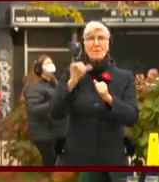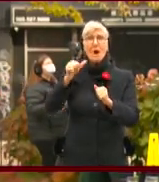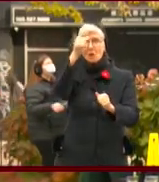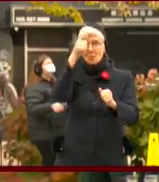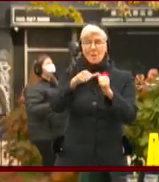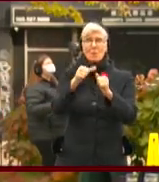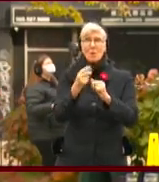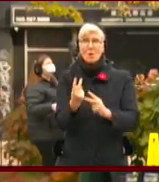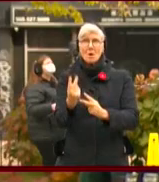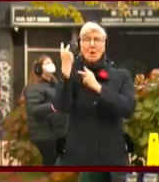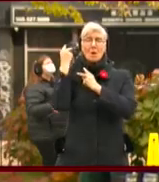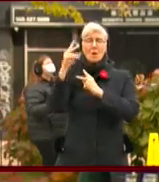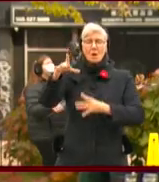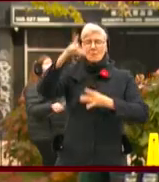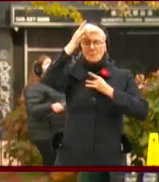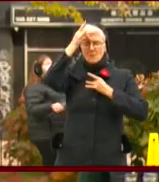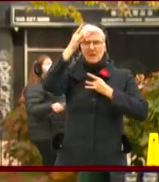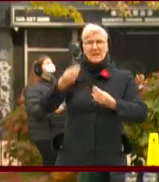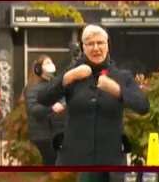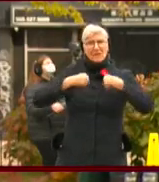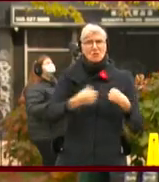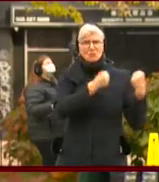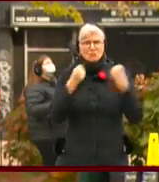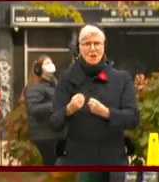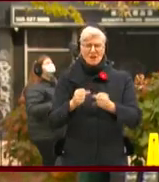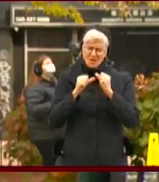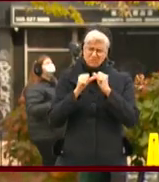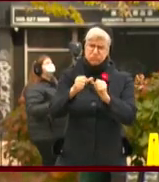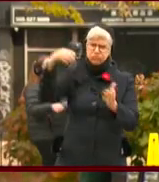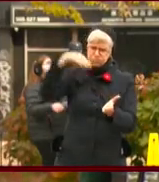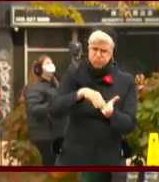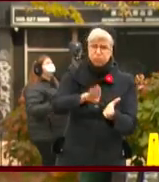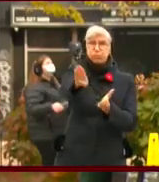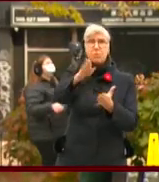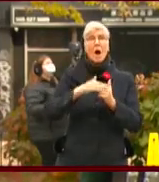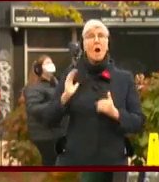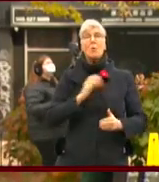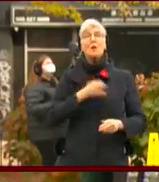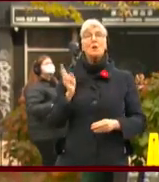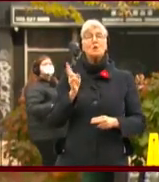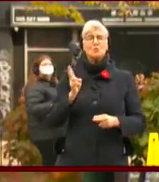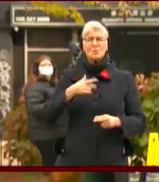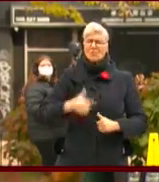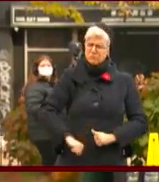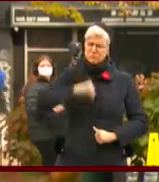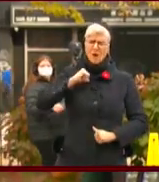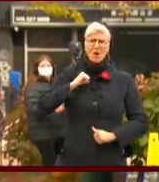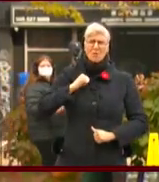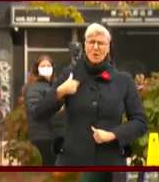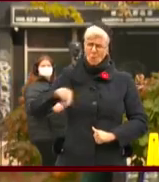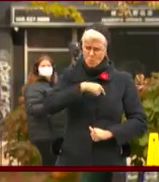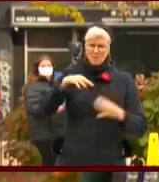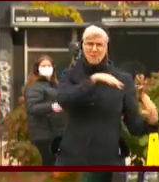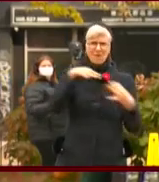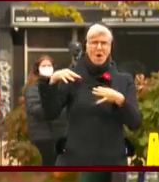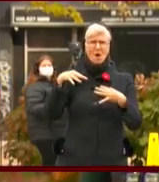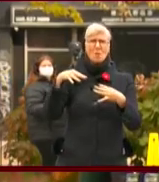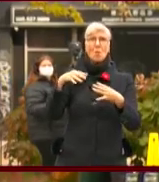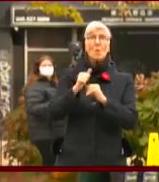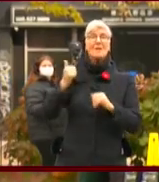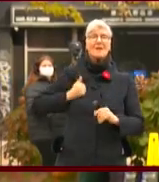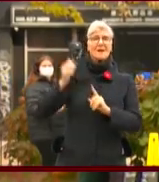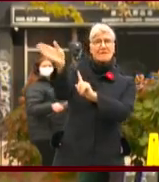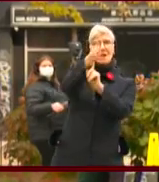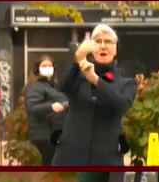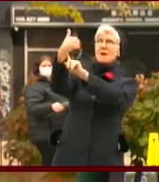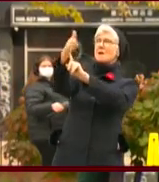and resilience. We are proud to be a part of the history and to have fought under the Canadian flag. We pray for leaders